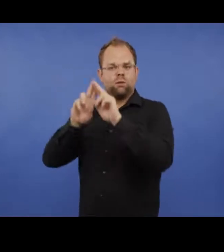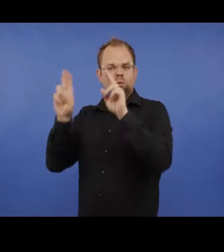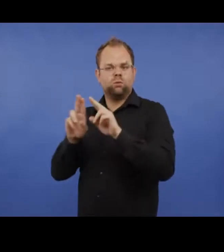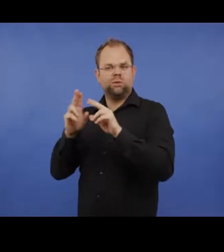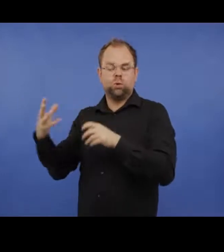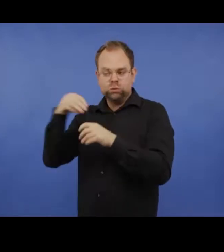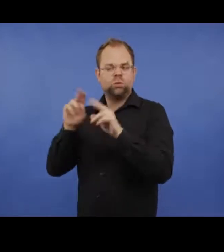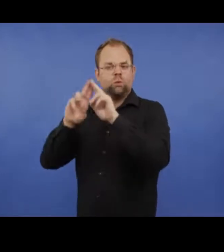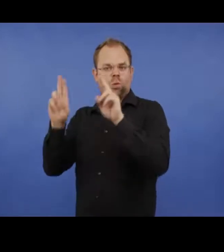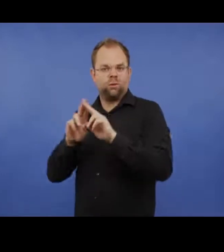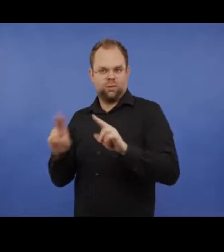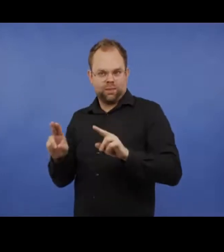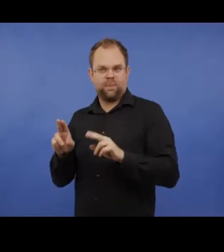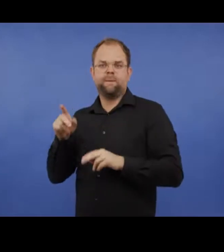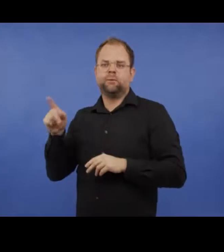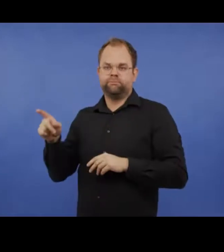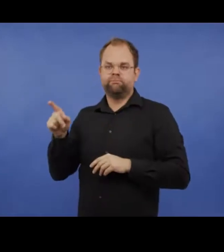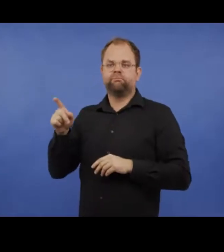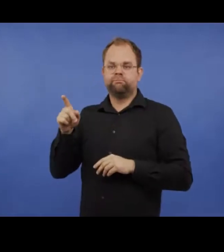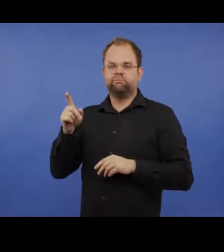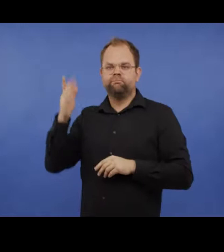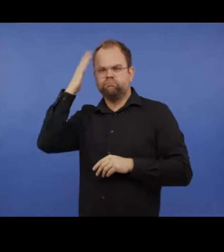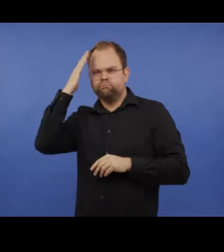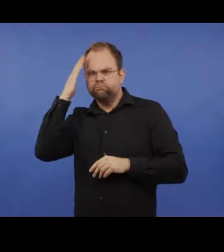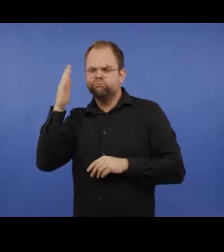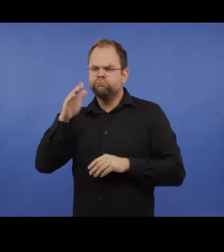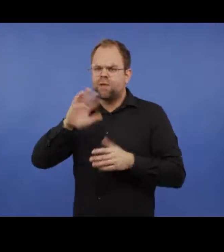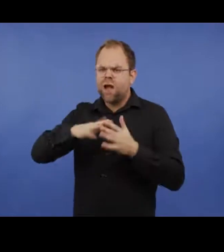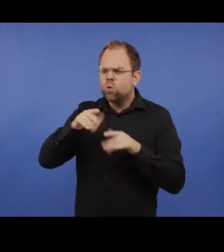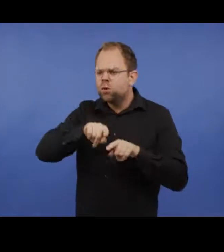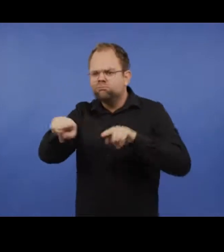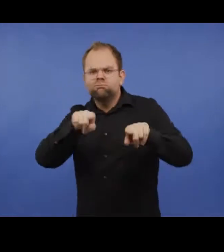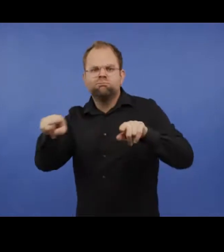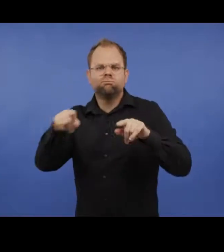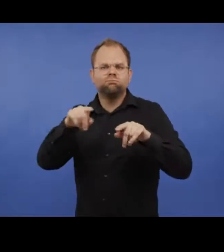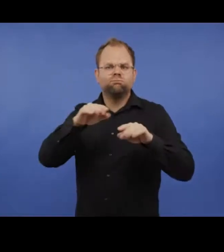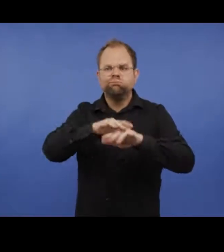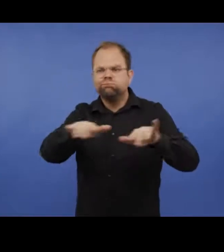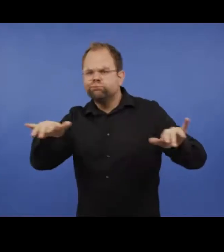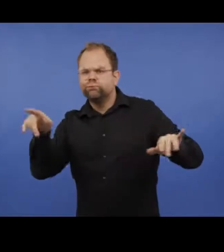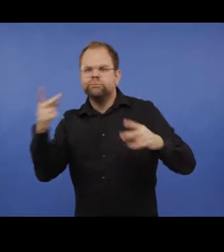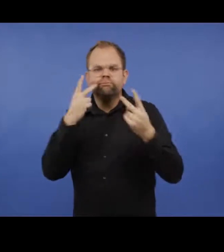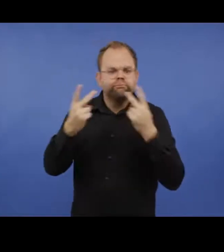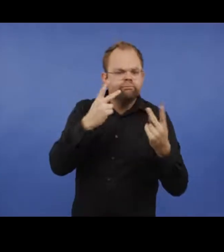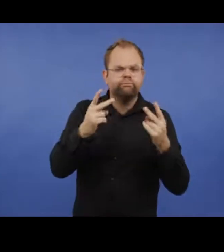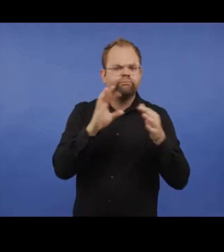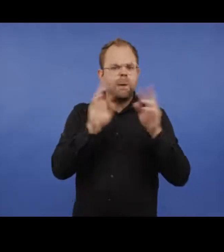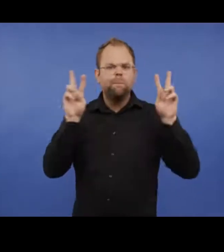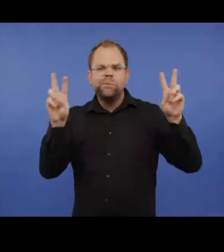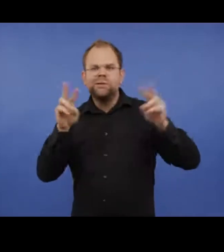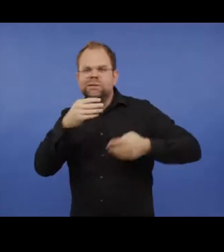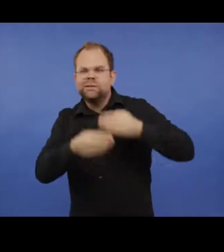brief. Let me ask you, and I will go through each of you individually. Given your own